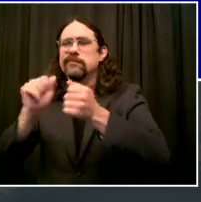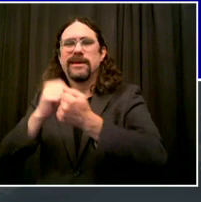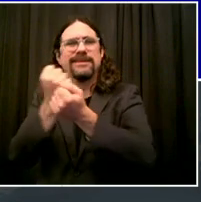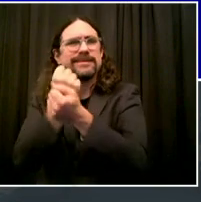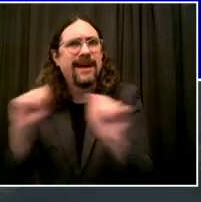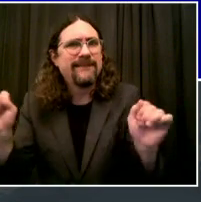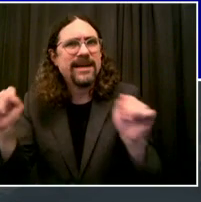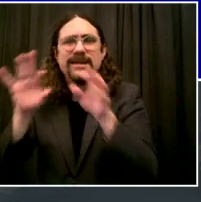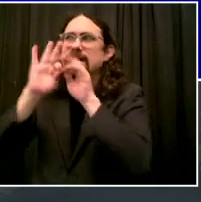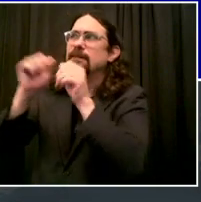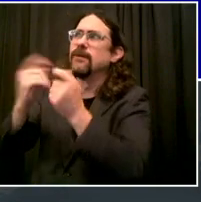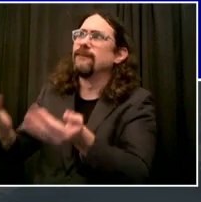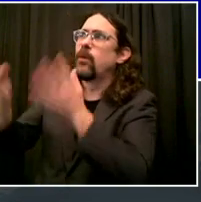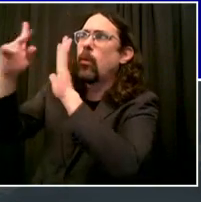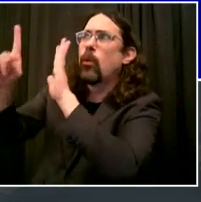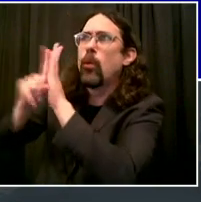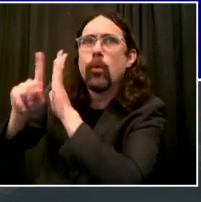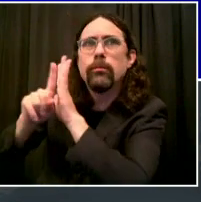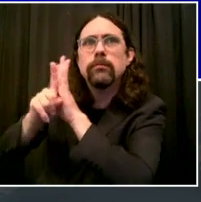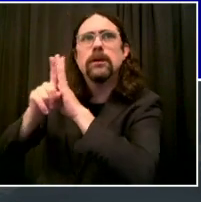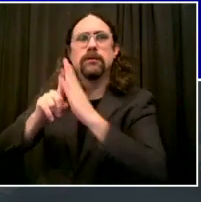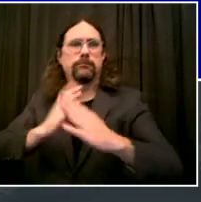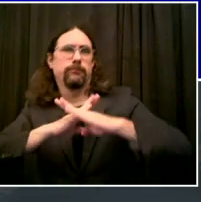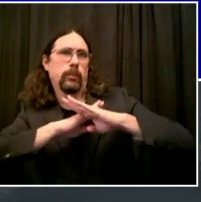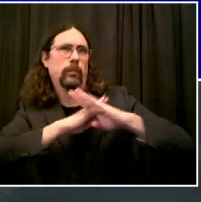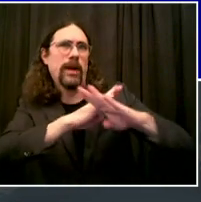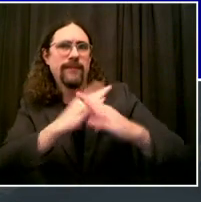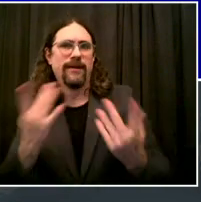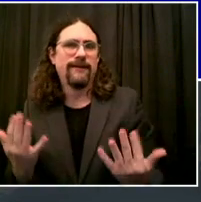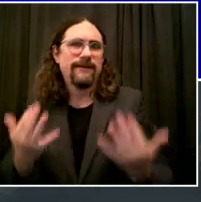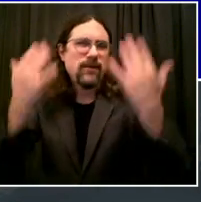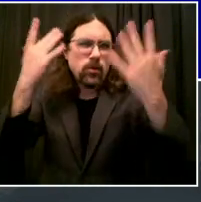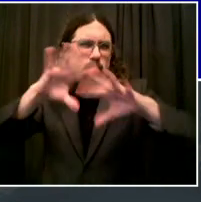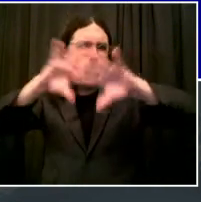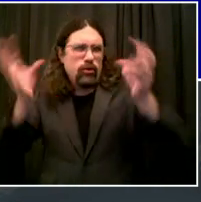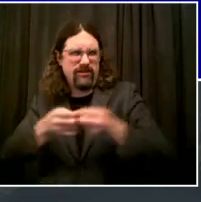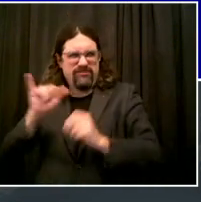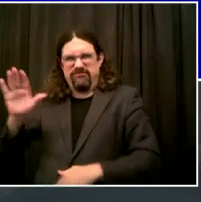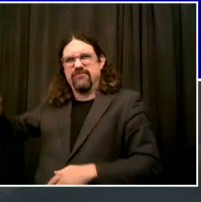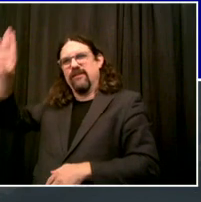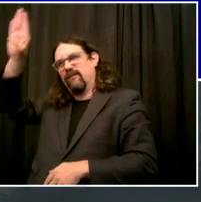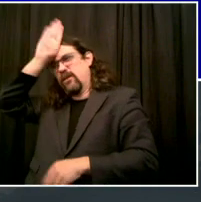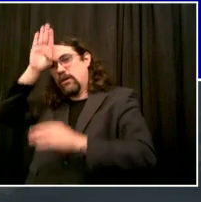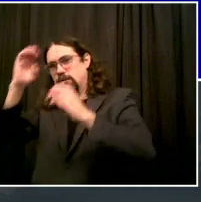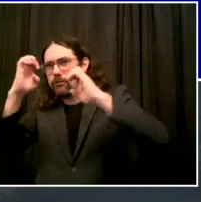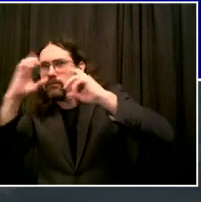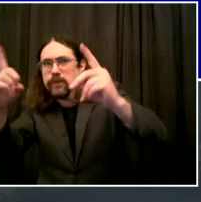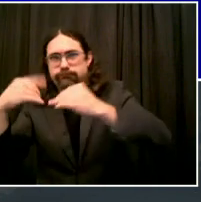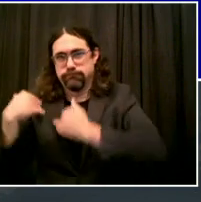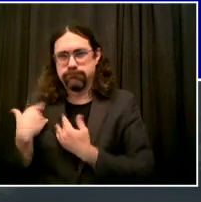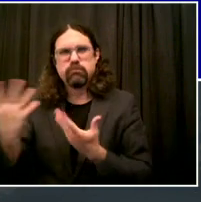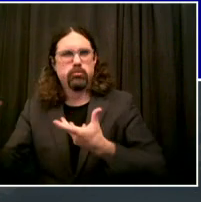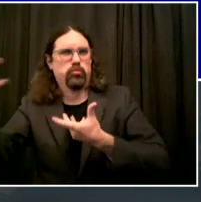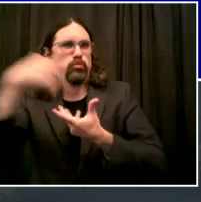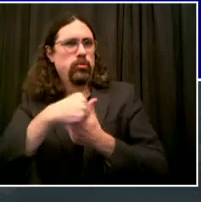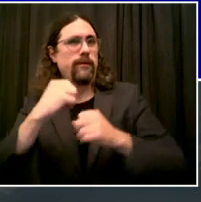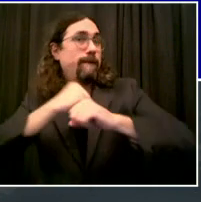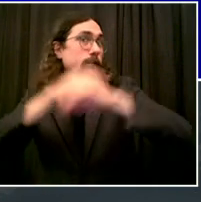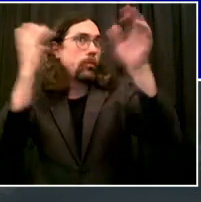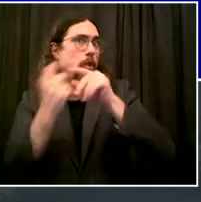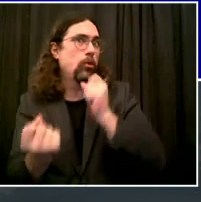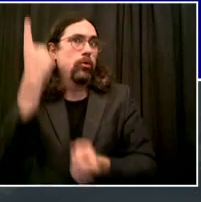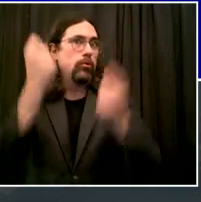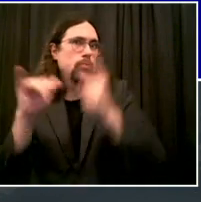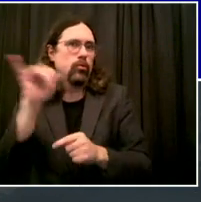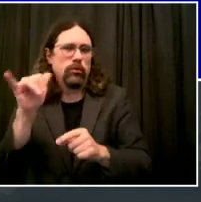help us root this out. This is a beginning. There's a lot to do, and we have to do it quickly. But this is an issue we can confront.